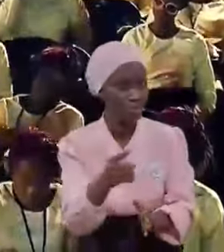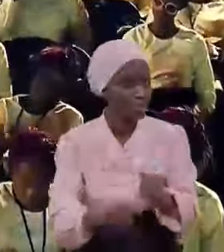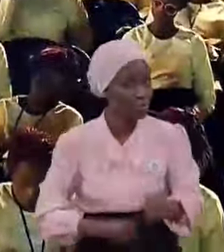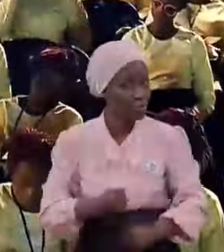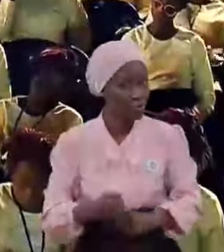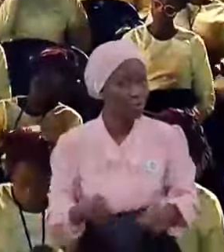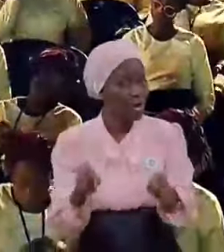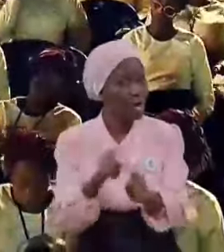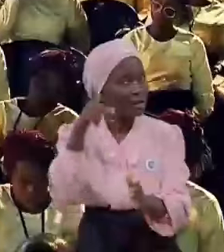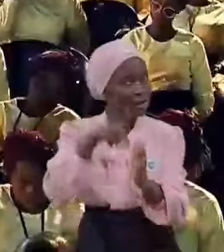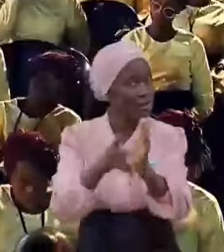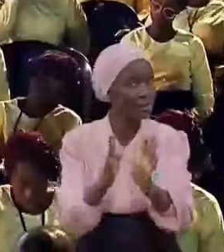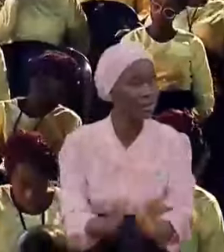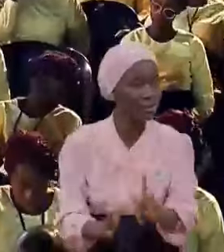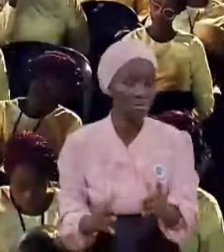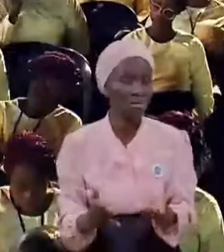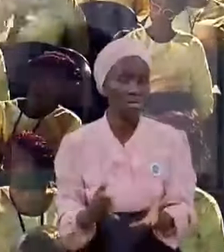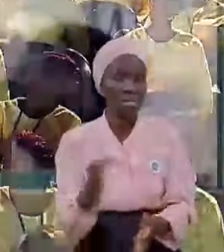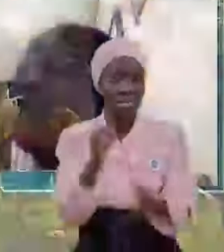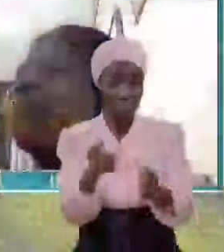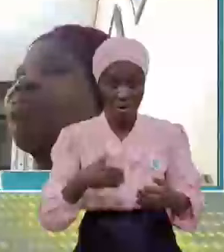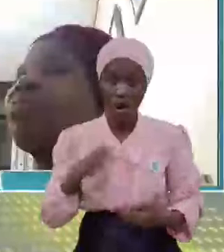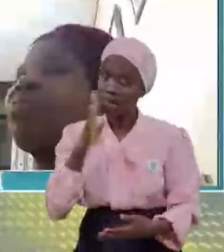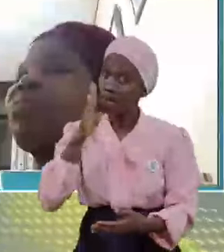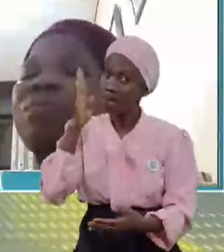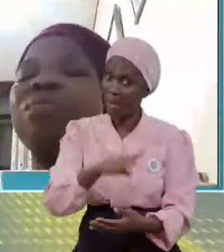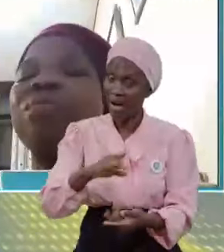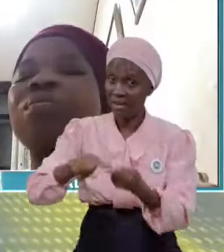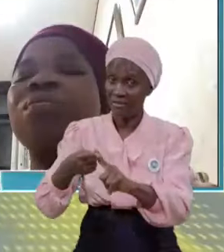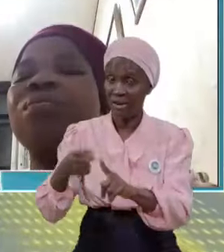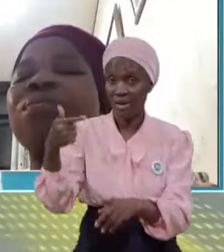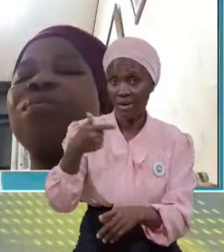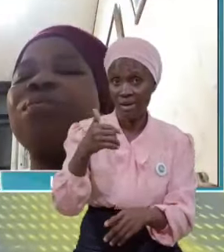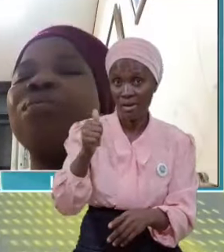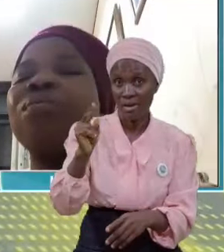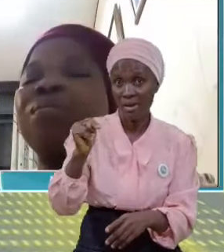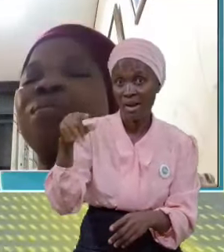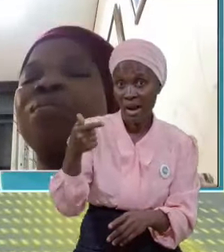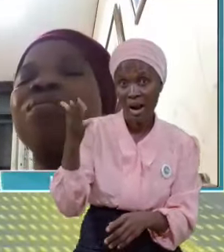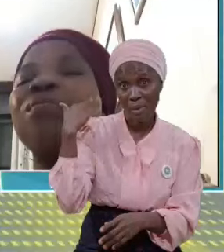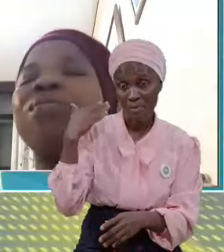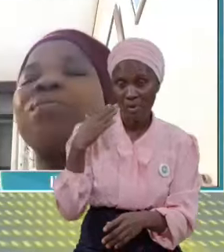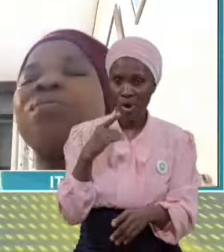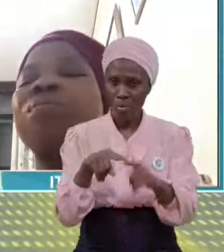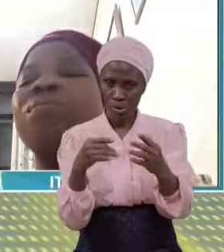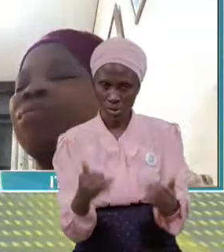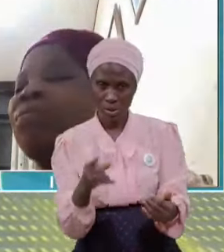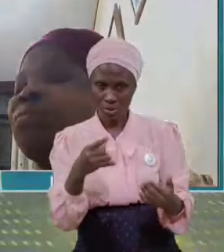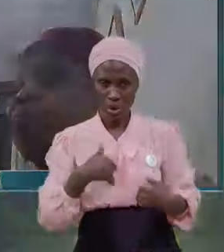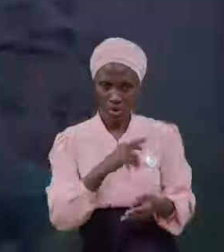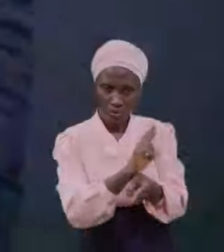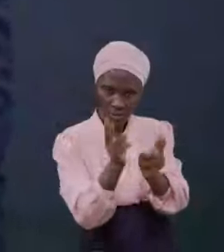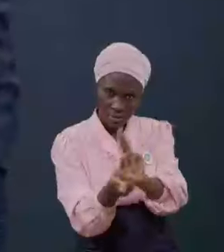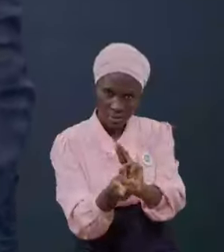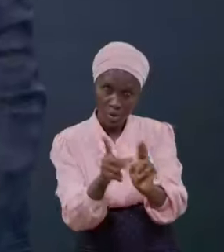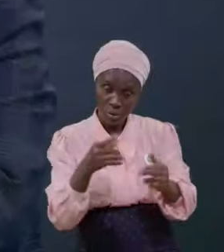before, and now you have come, you say you have repented, you have given your life to the Lord Jesus Christ,